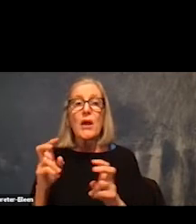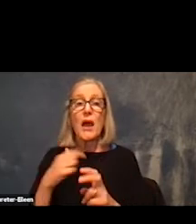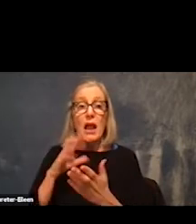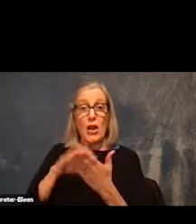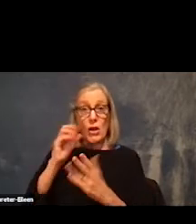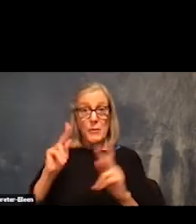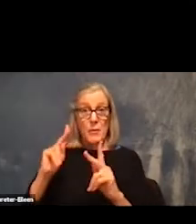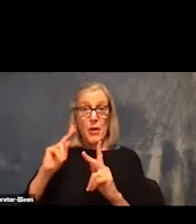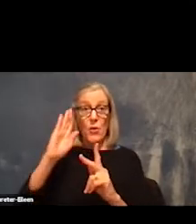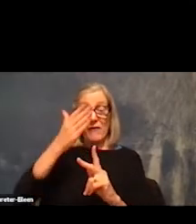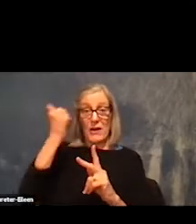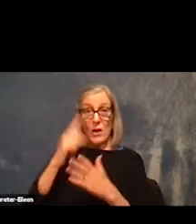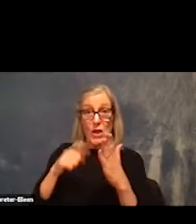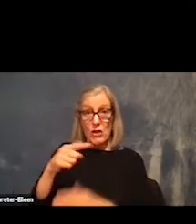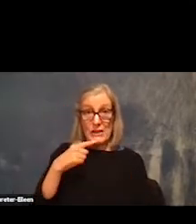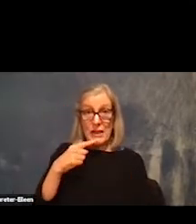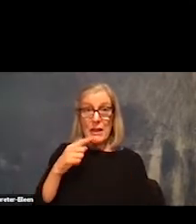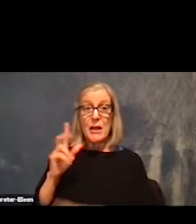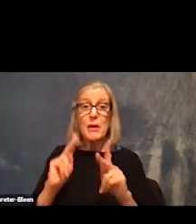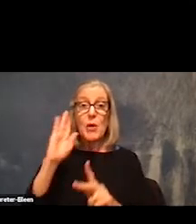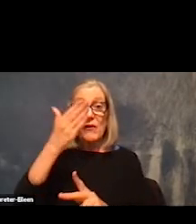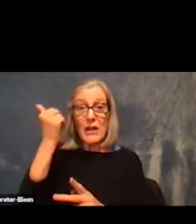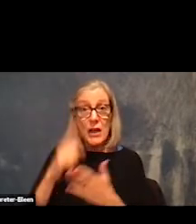people will never forget how you made them feel.